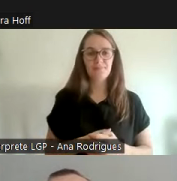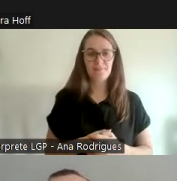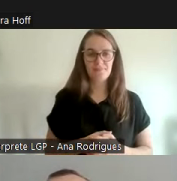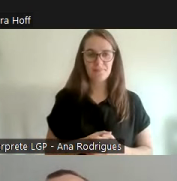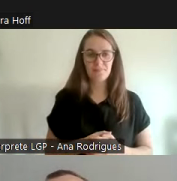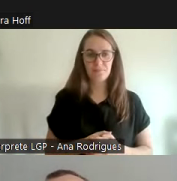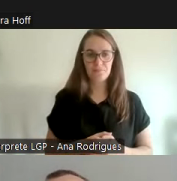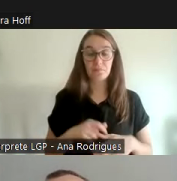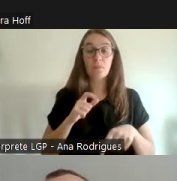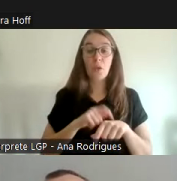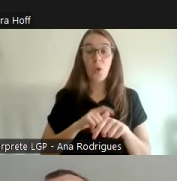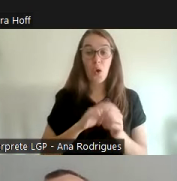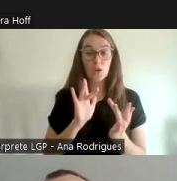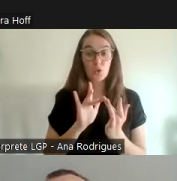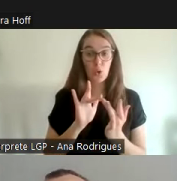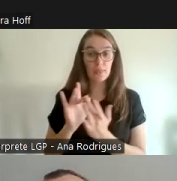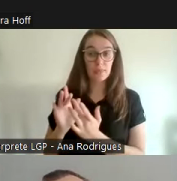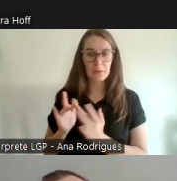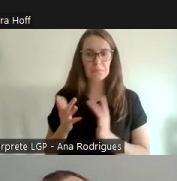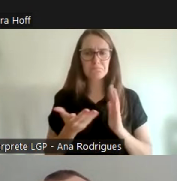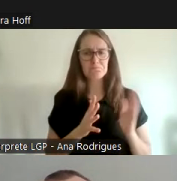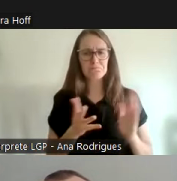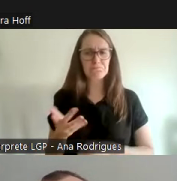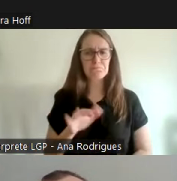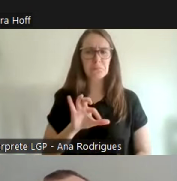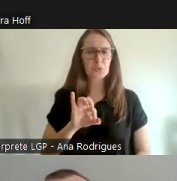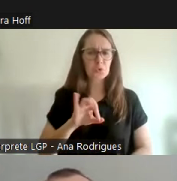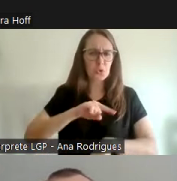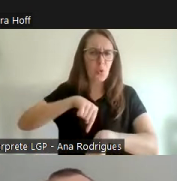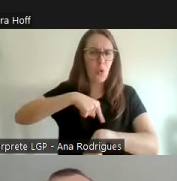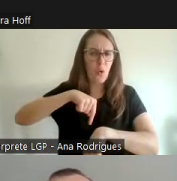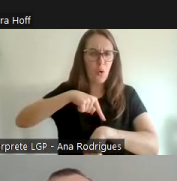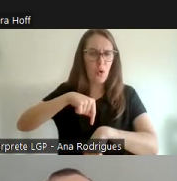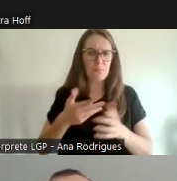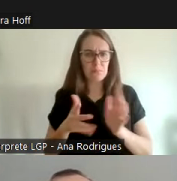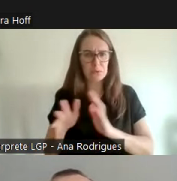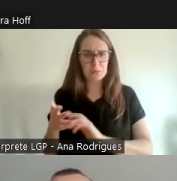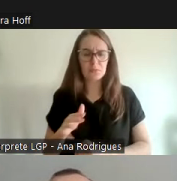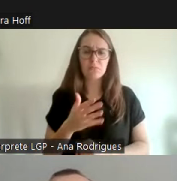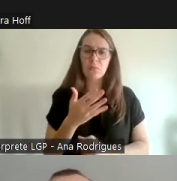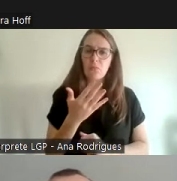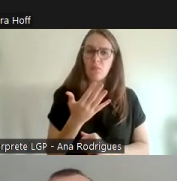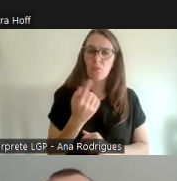ethic contact hours per semester,